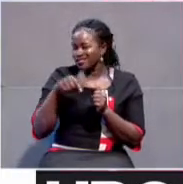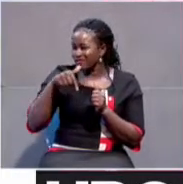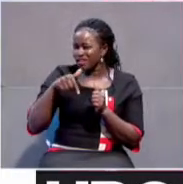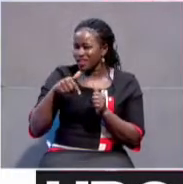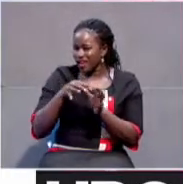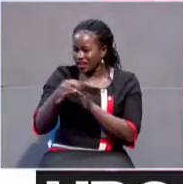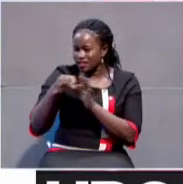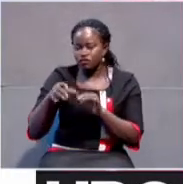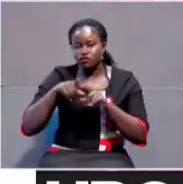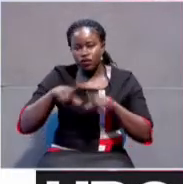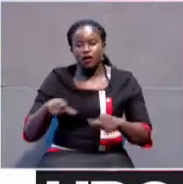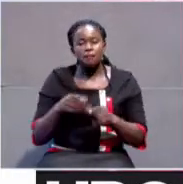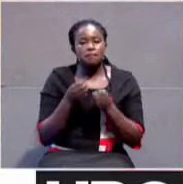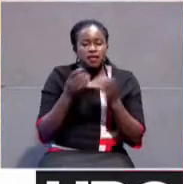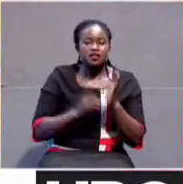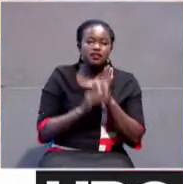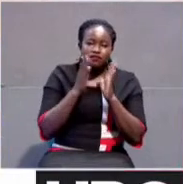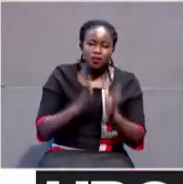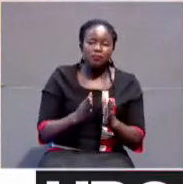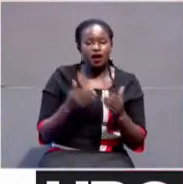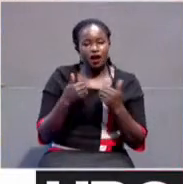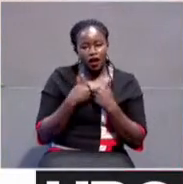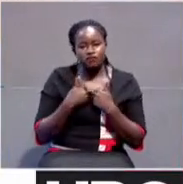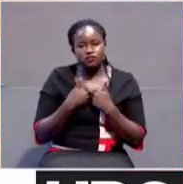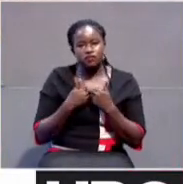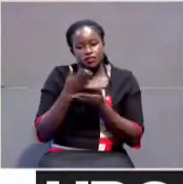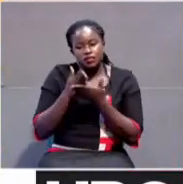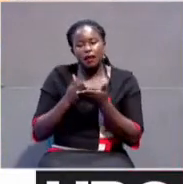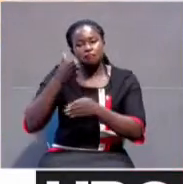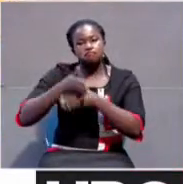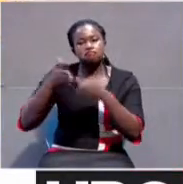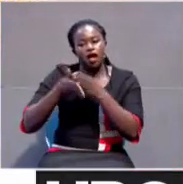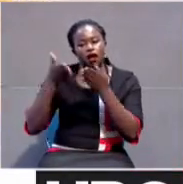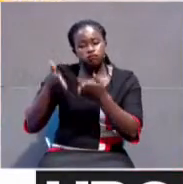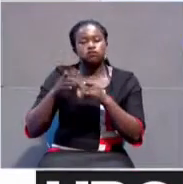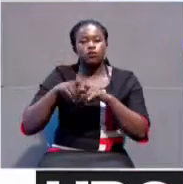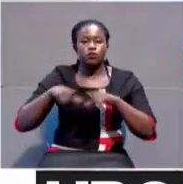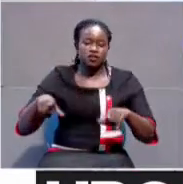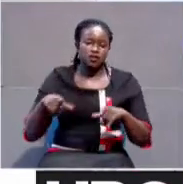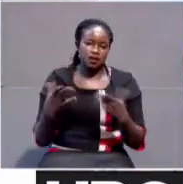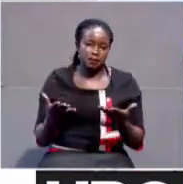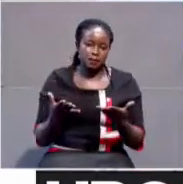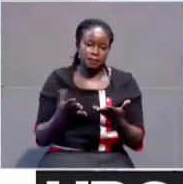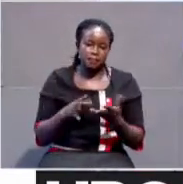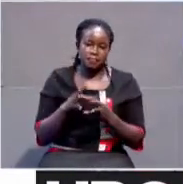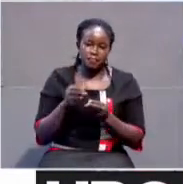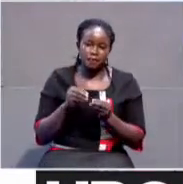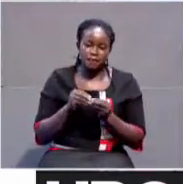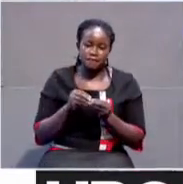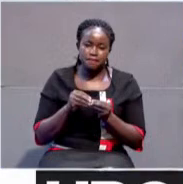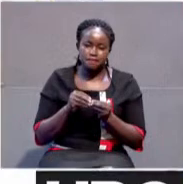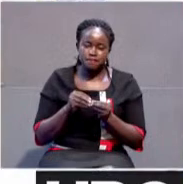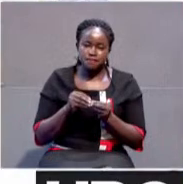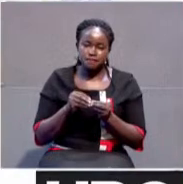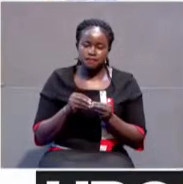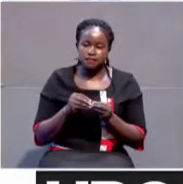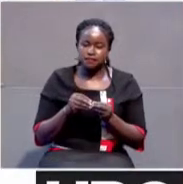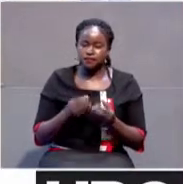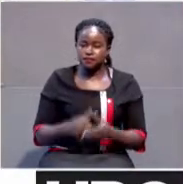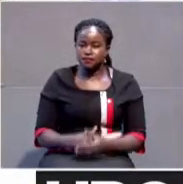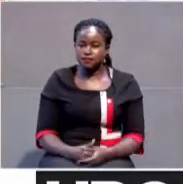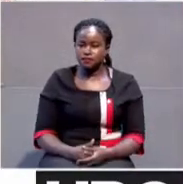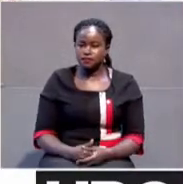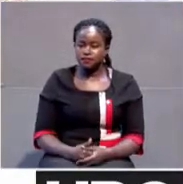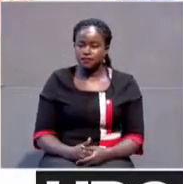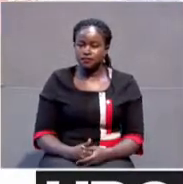of the developers had advanced developments on the land. Daniel Mugoya and Gloria Gutabinji, UBC